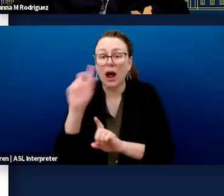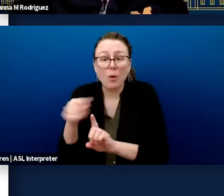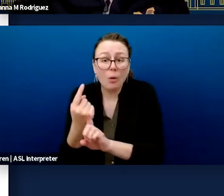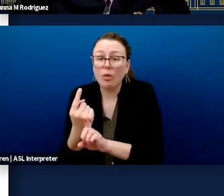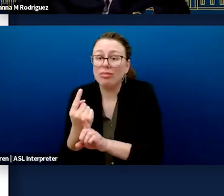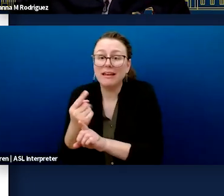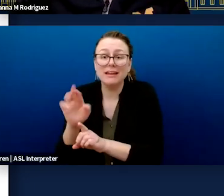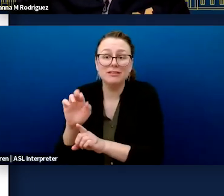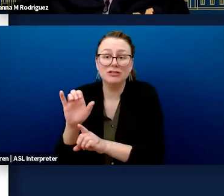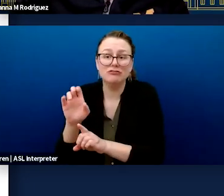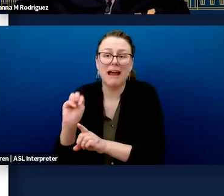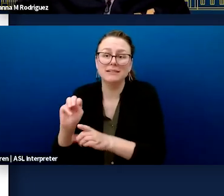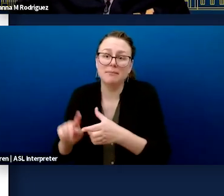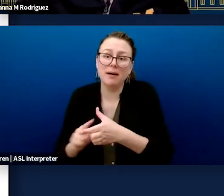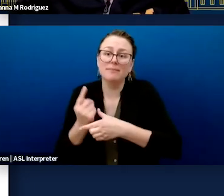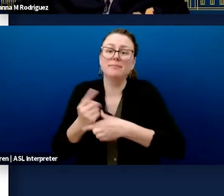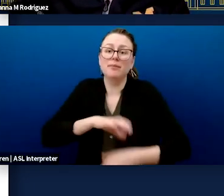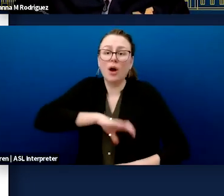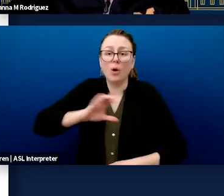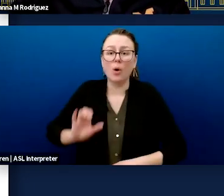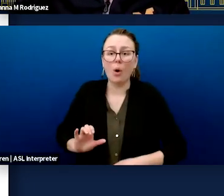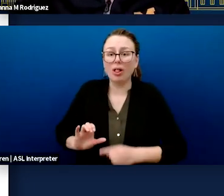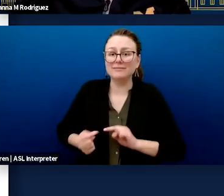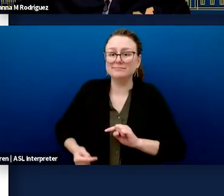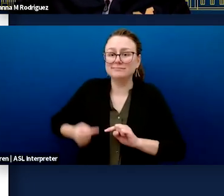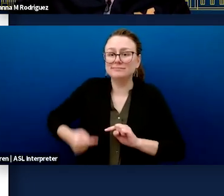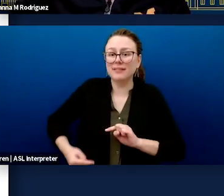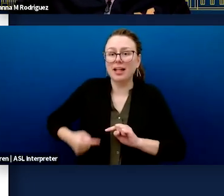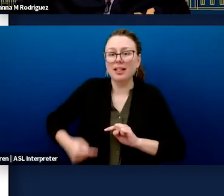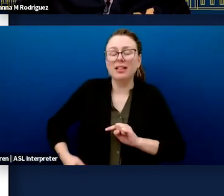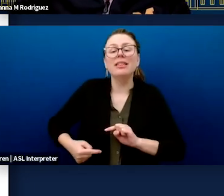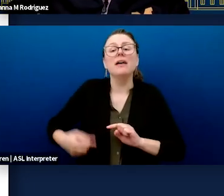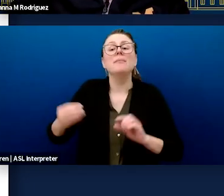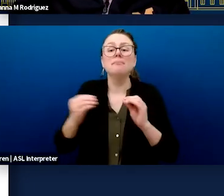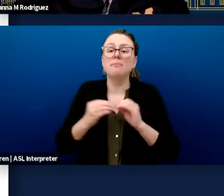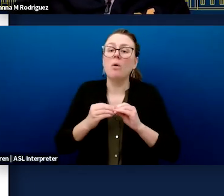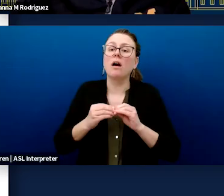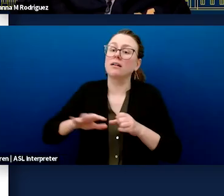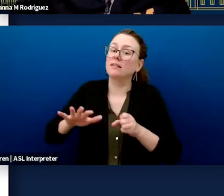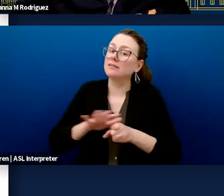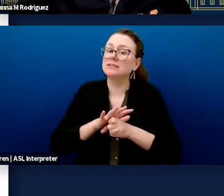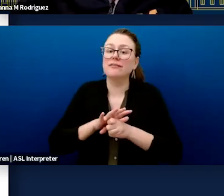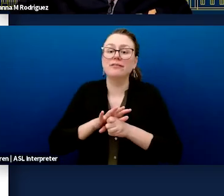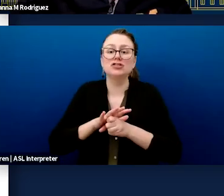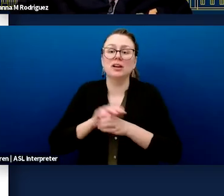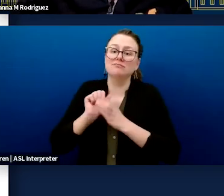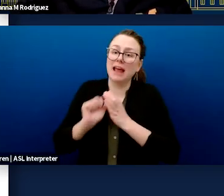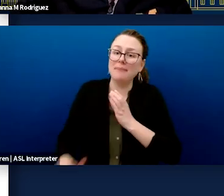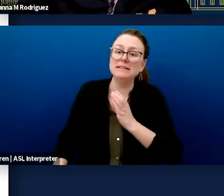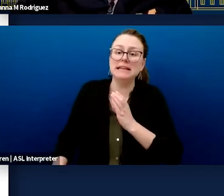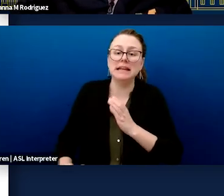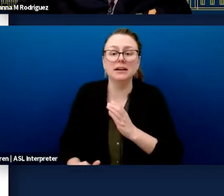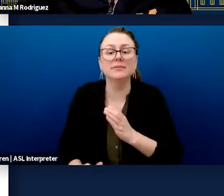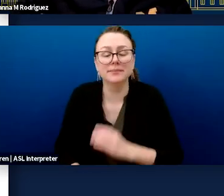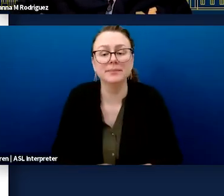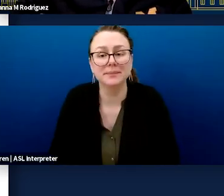your colon, which is your sigmoid colon, for more sufficient emptying of stool of